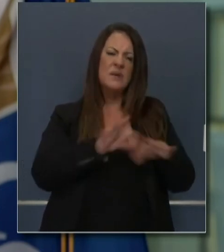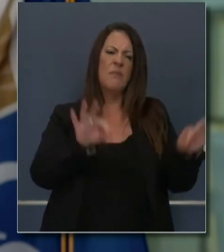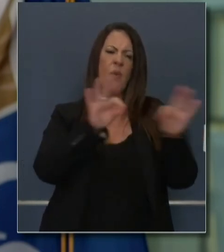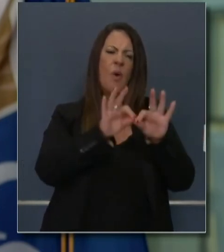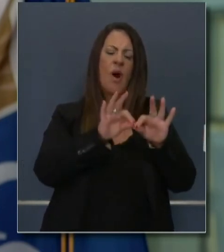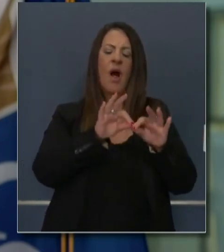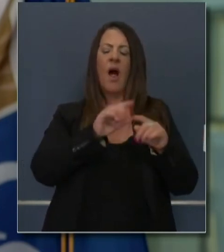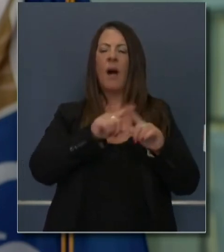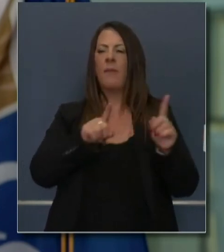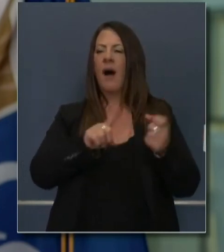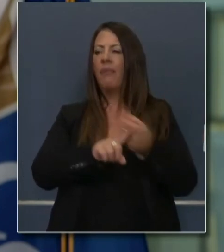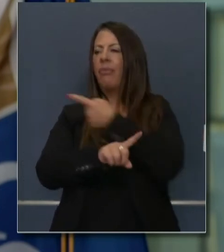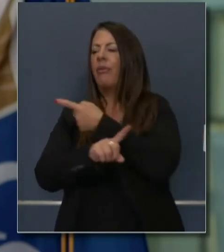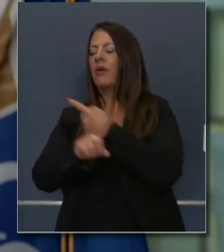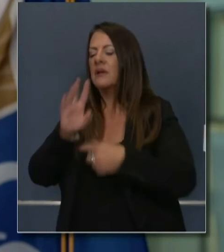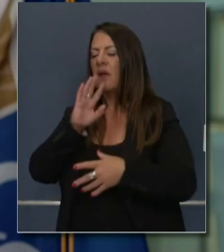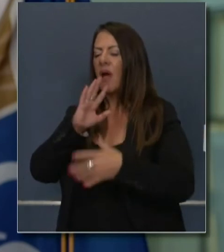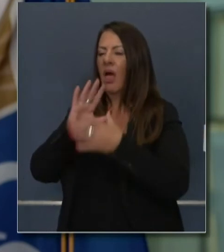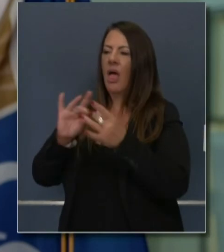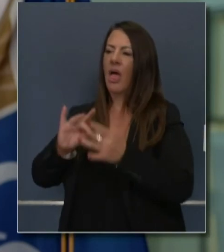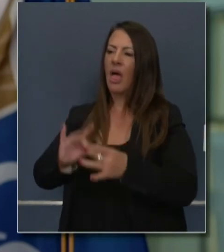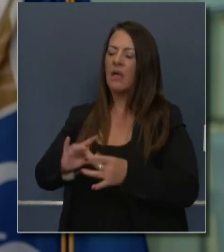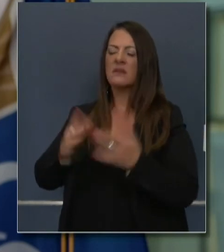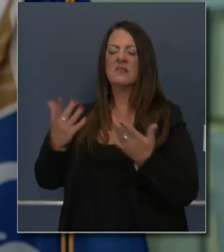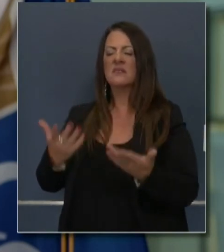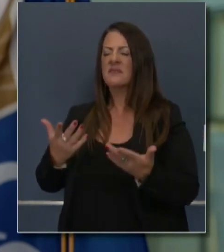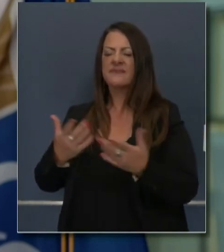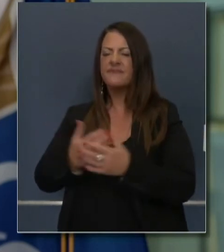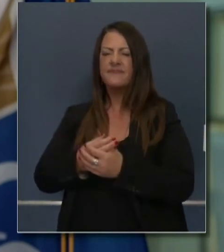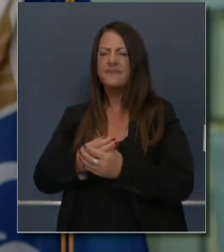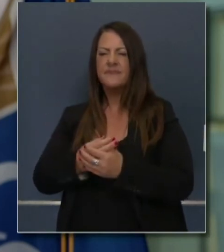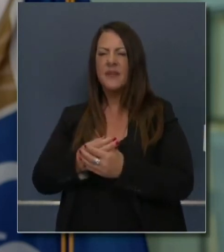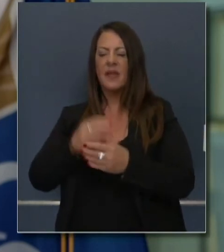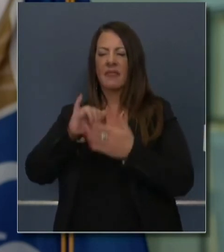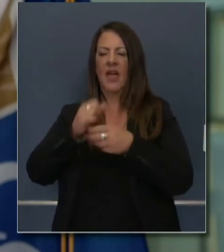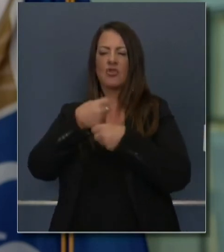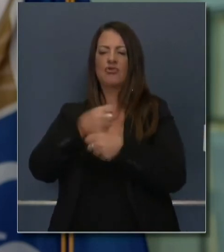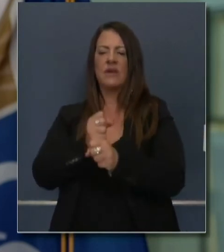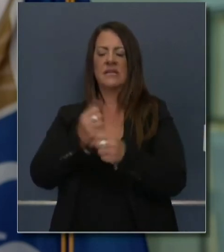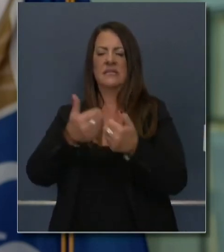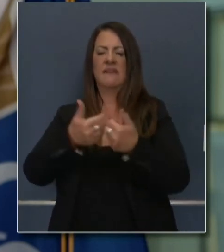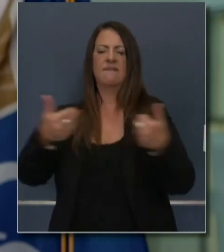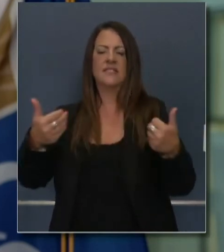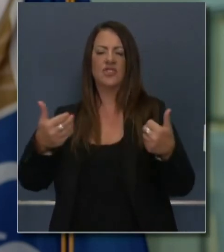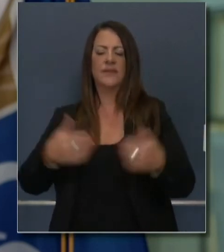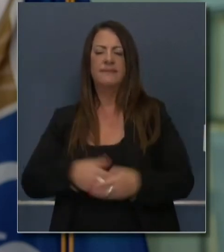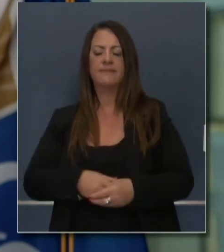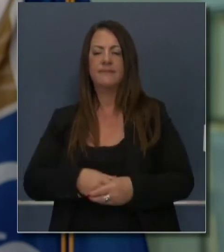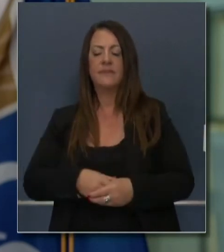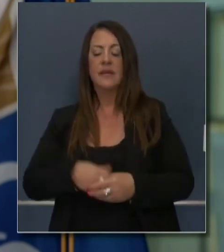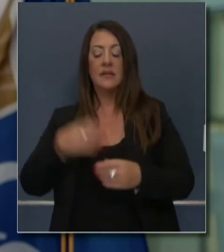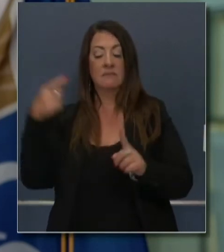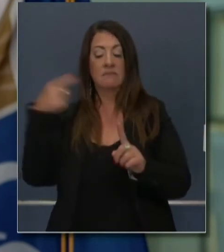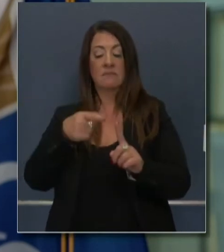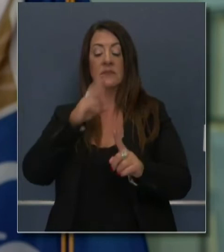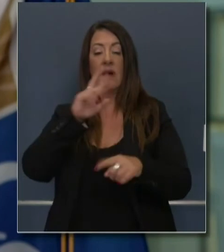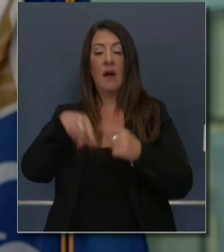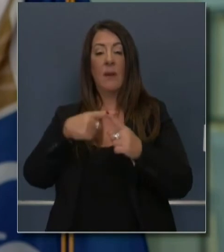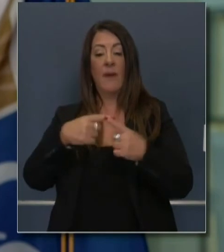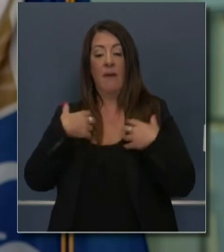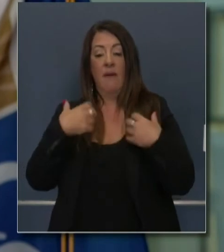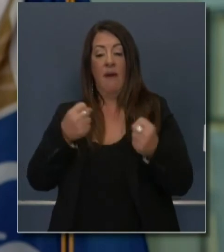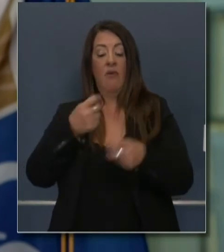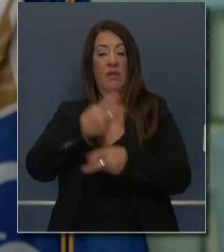become big things that are advanced in order to divide. So the issue of health care